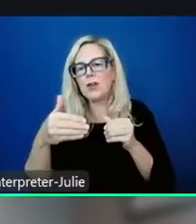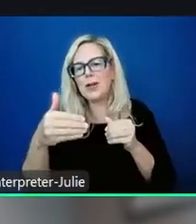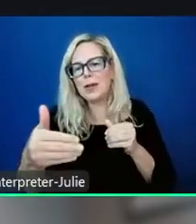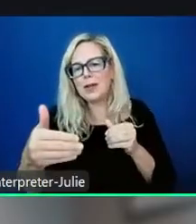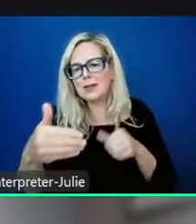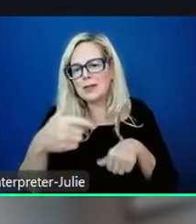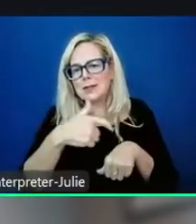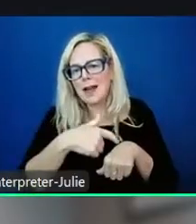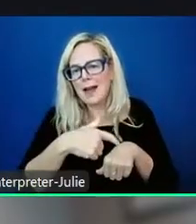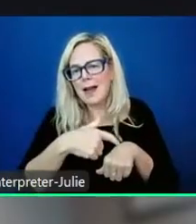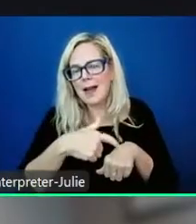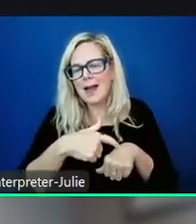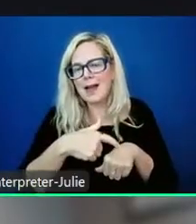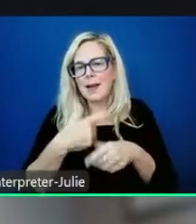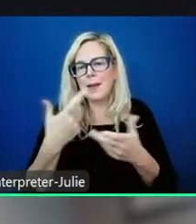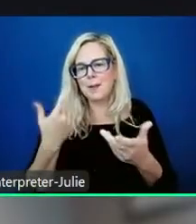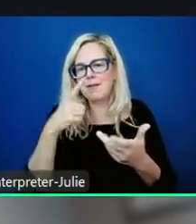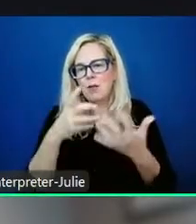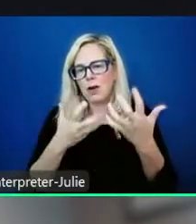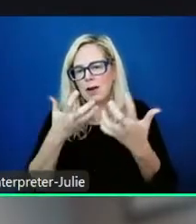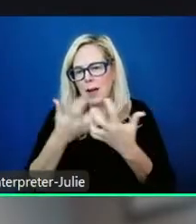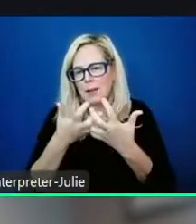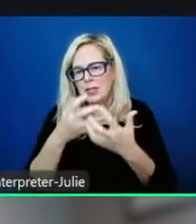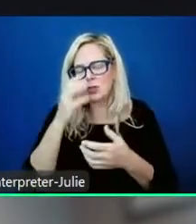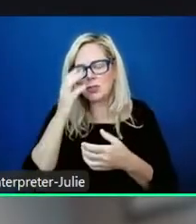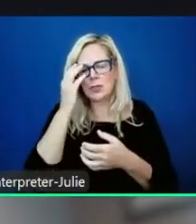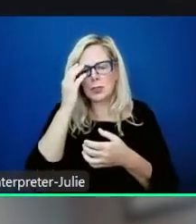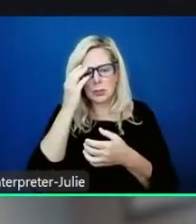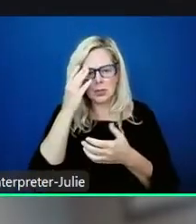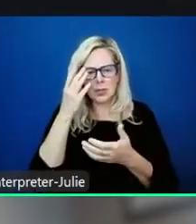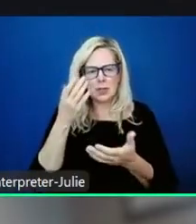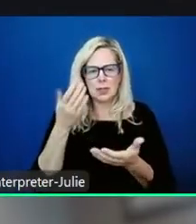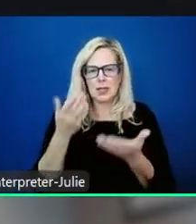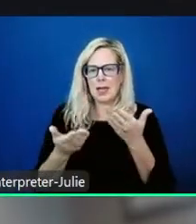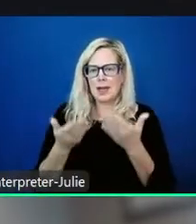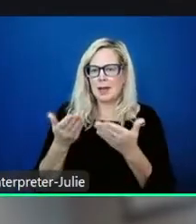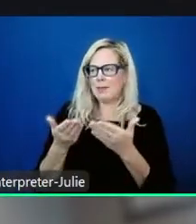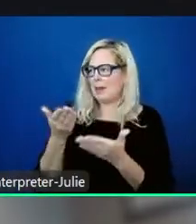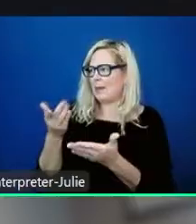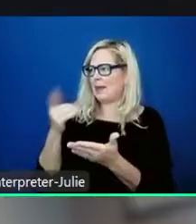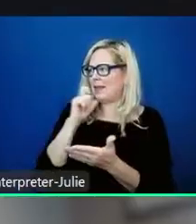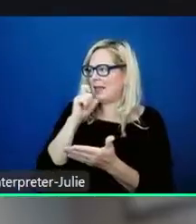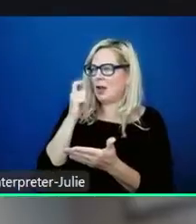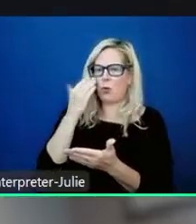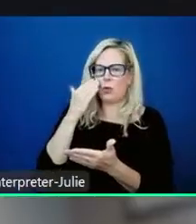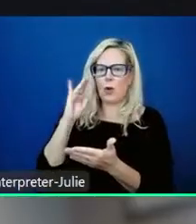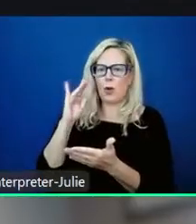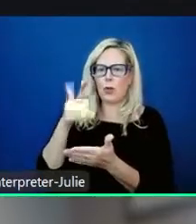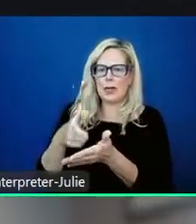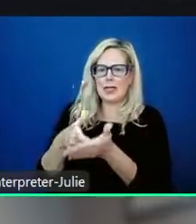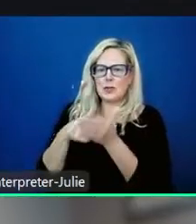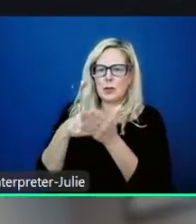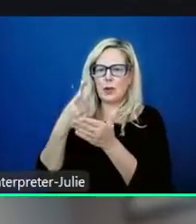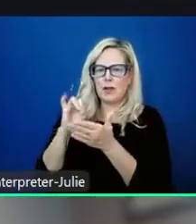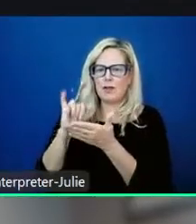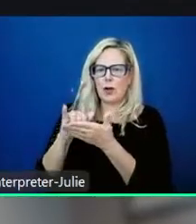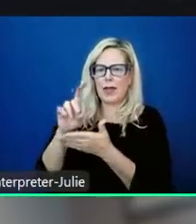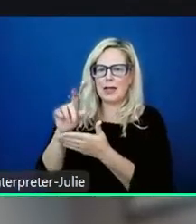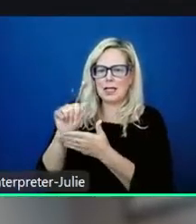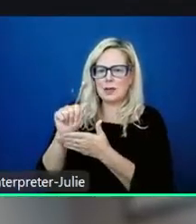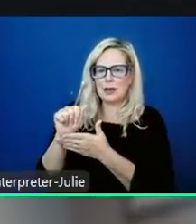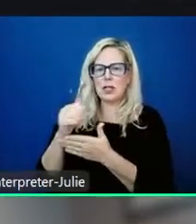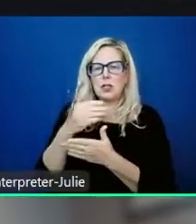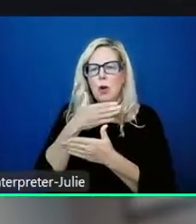convenient for faculty, and faculty may not be aware of it as needed for disability. So it's best if faculty are made aware by having it formally in the